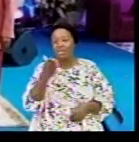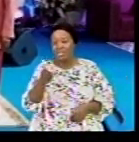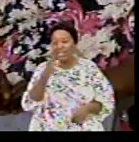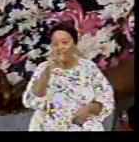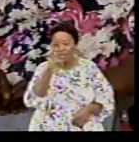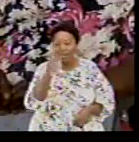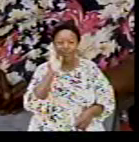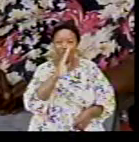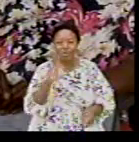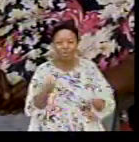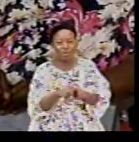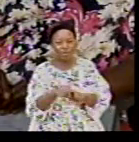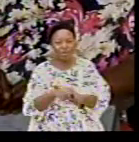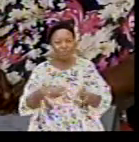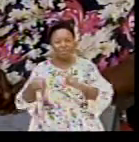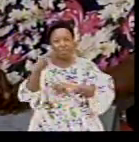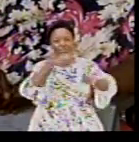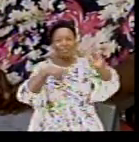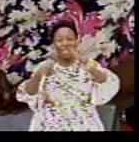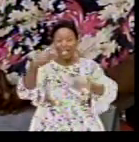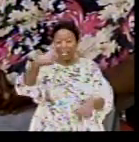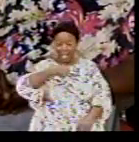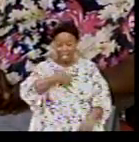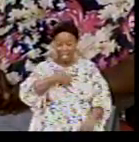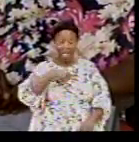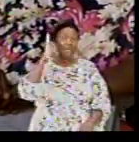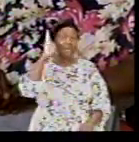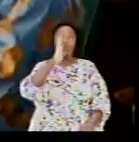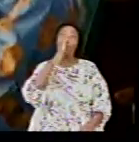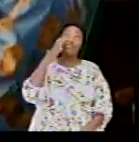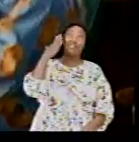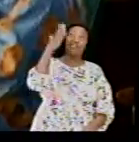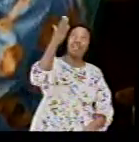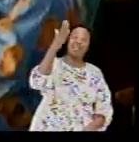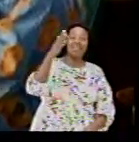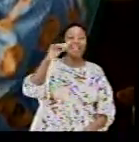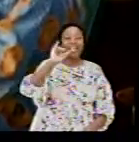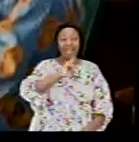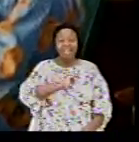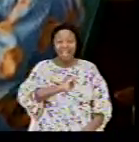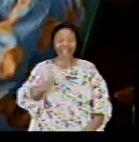be there. I will be there.